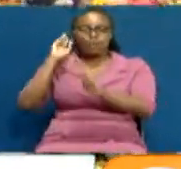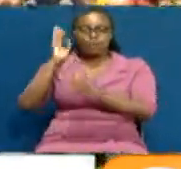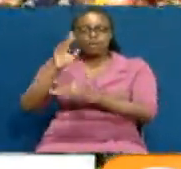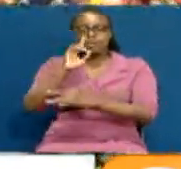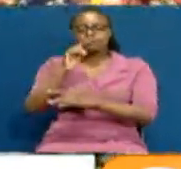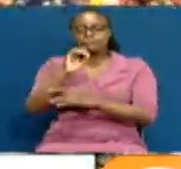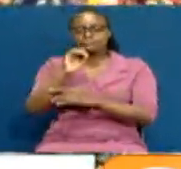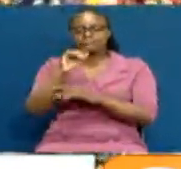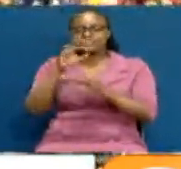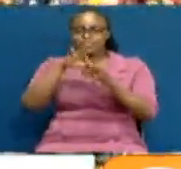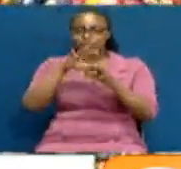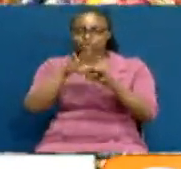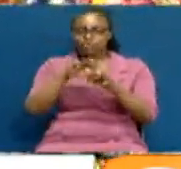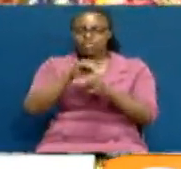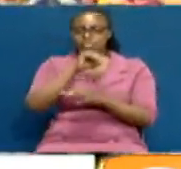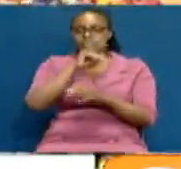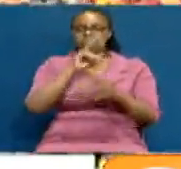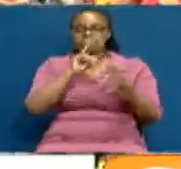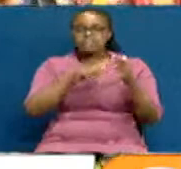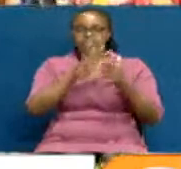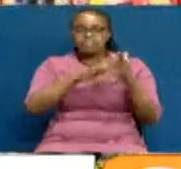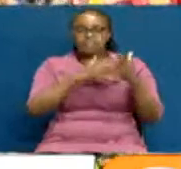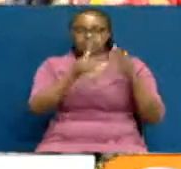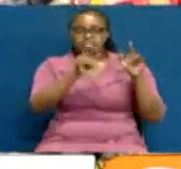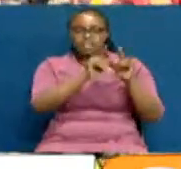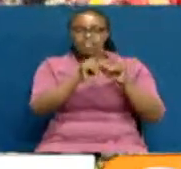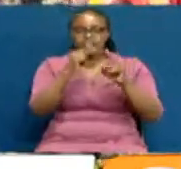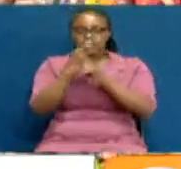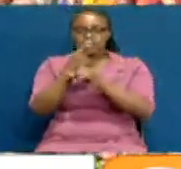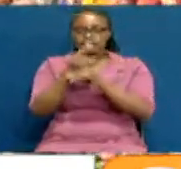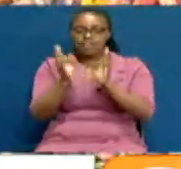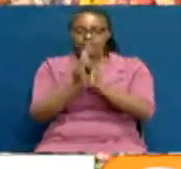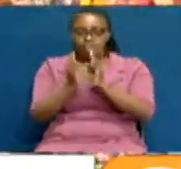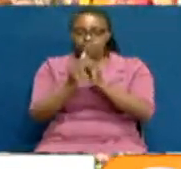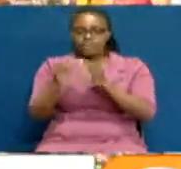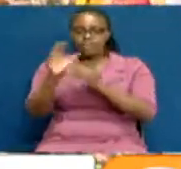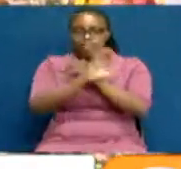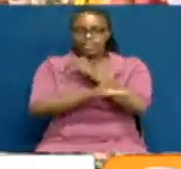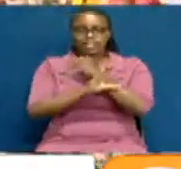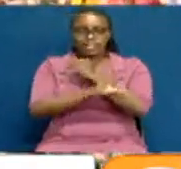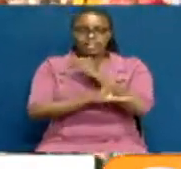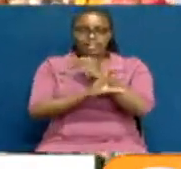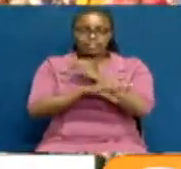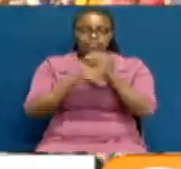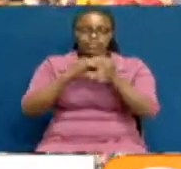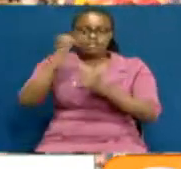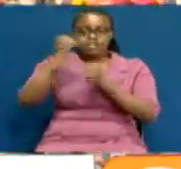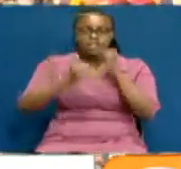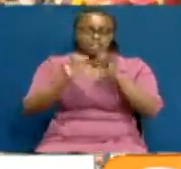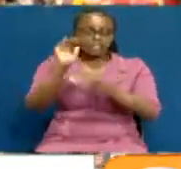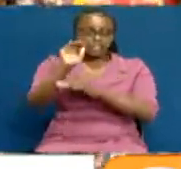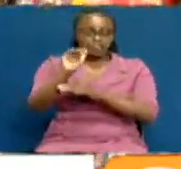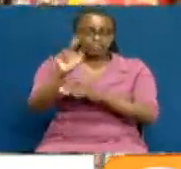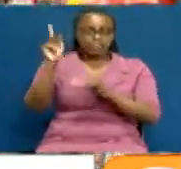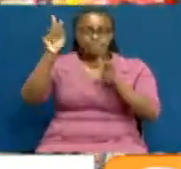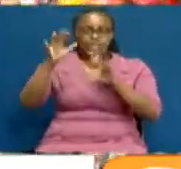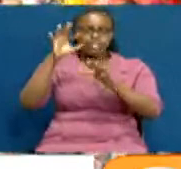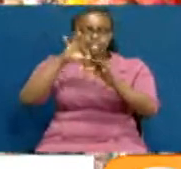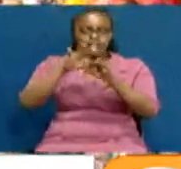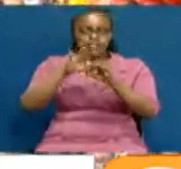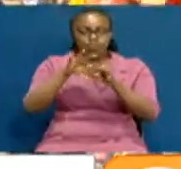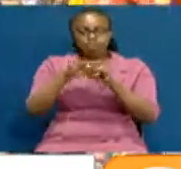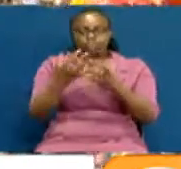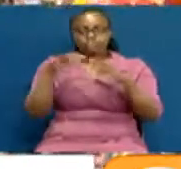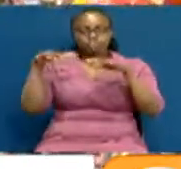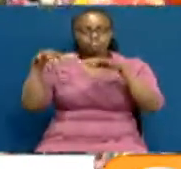the ballot. Odinga says he has scheduled a circuit of rallies across the country to make a last appeal to Kenyans to vote him to